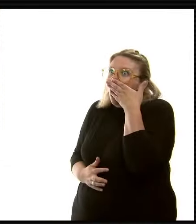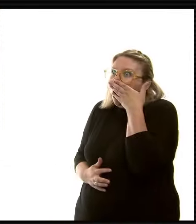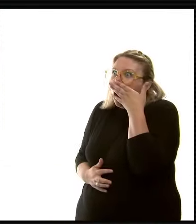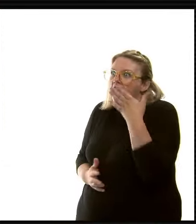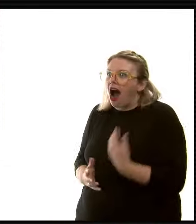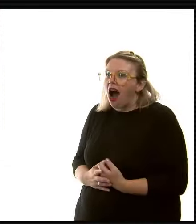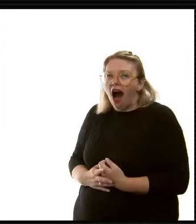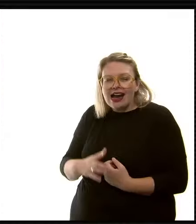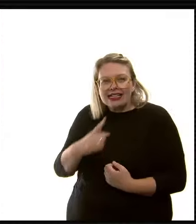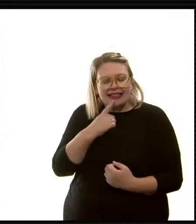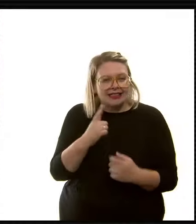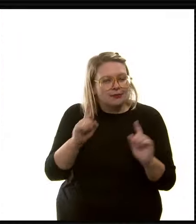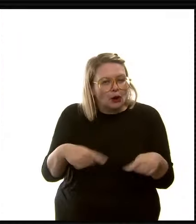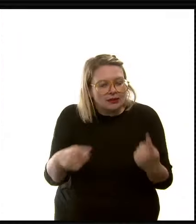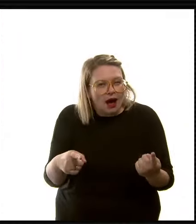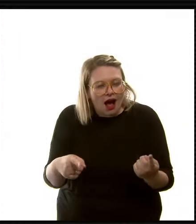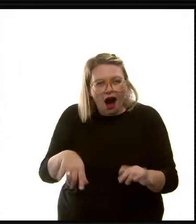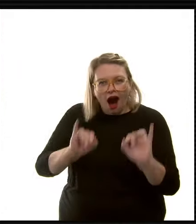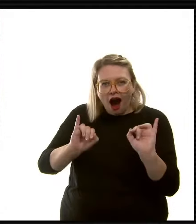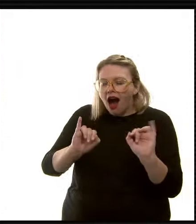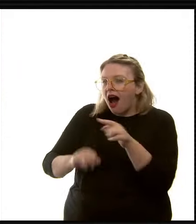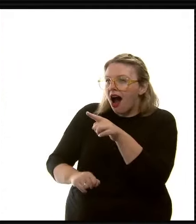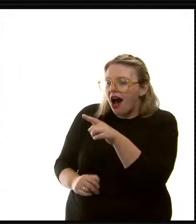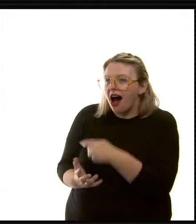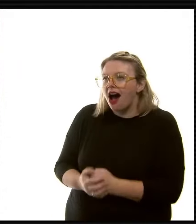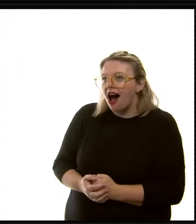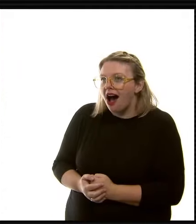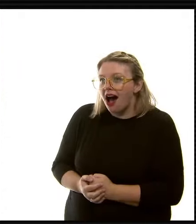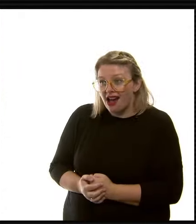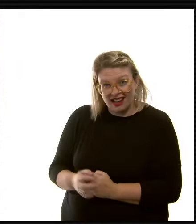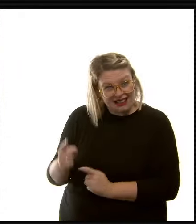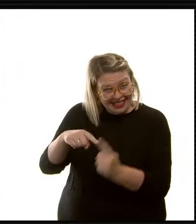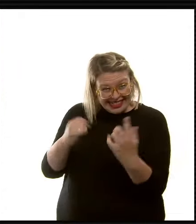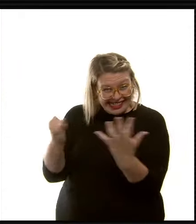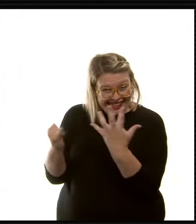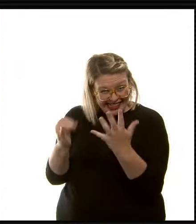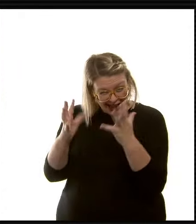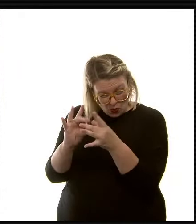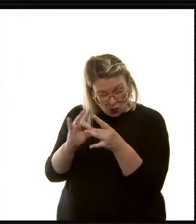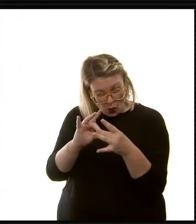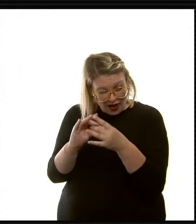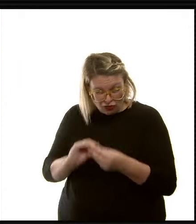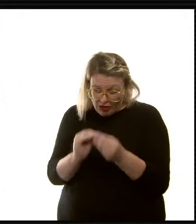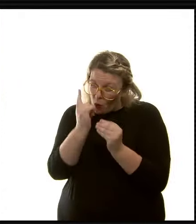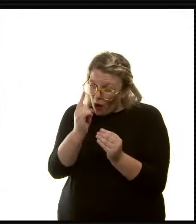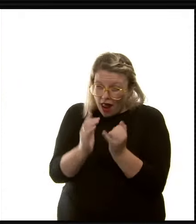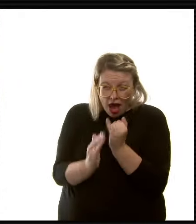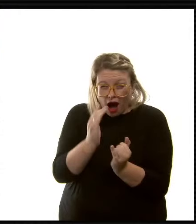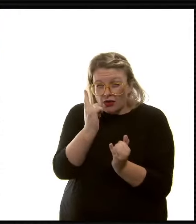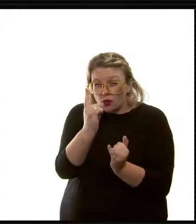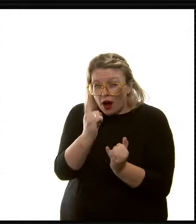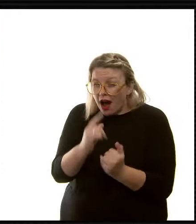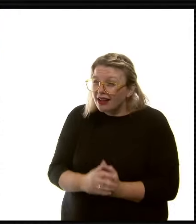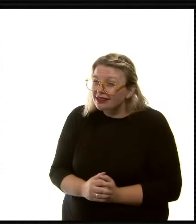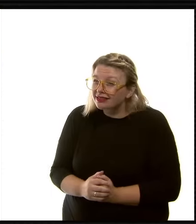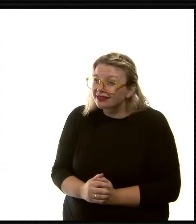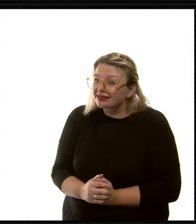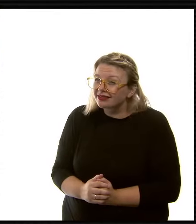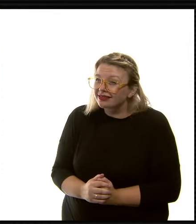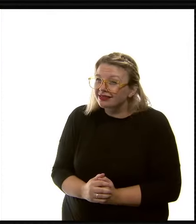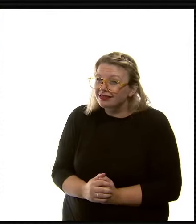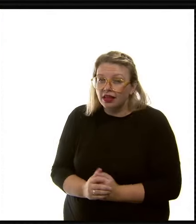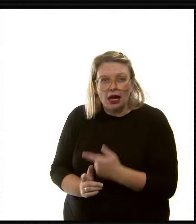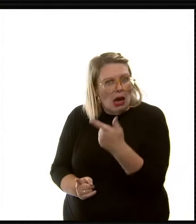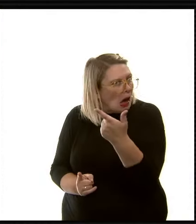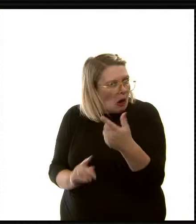Ignore that last part. Like Will said, we want you to bring all together your builds in one final great creation, all right? Yeah, but teams, what's it going